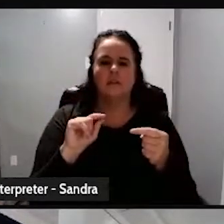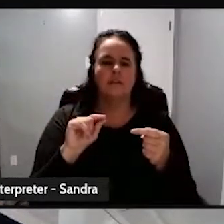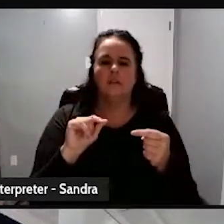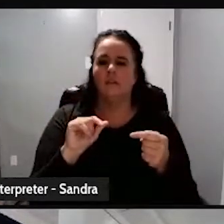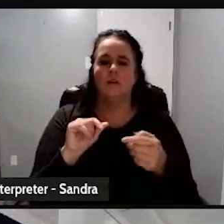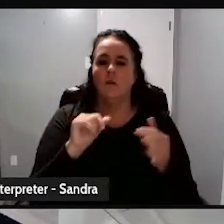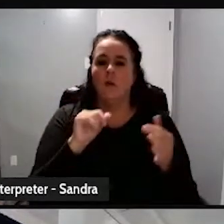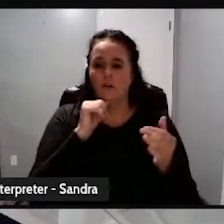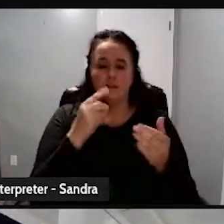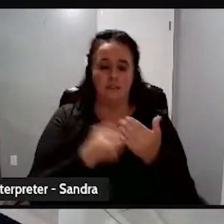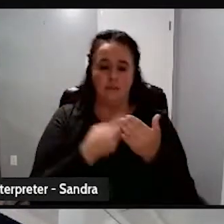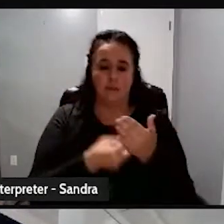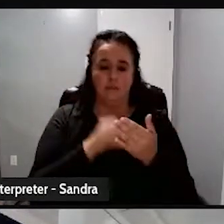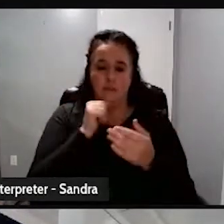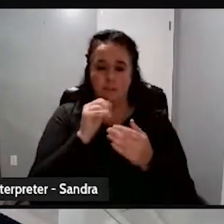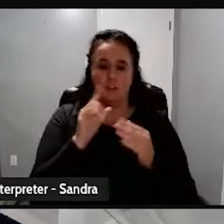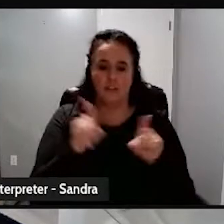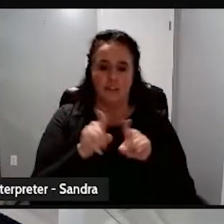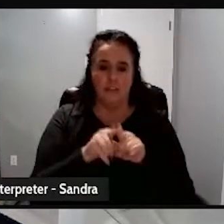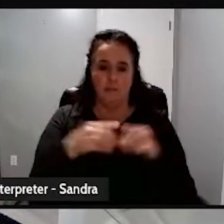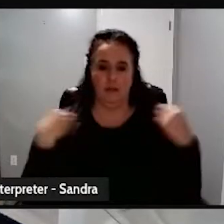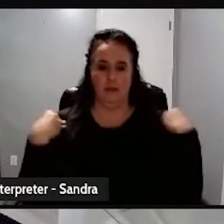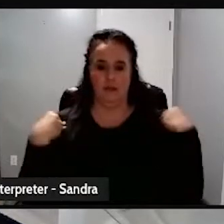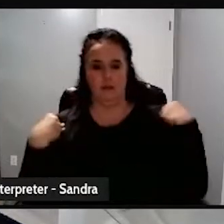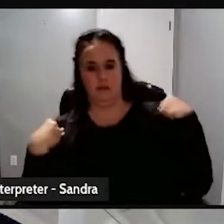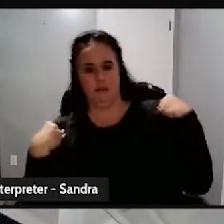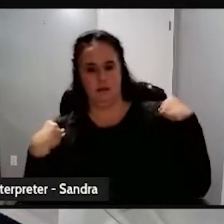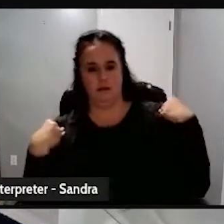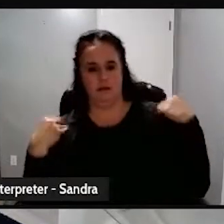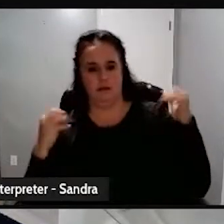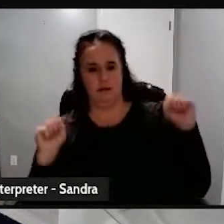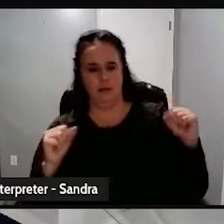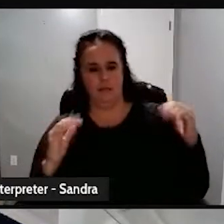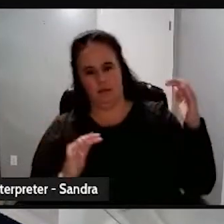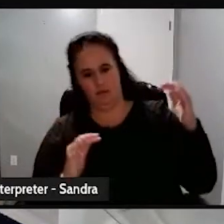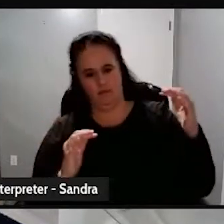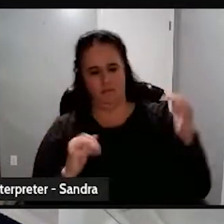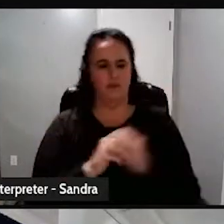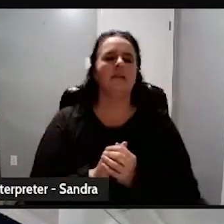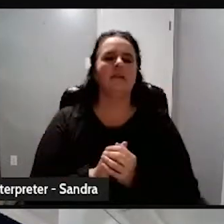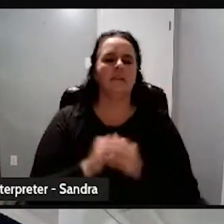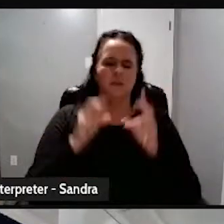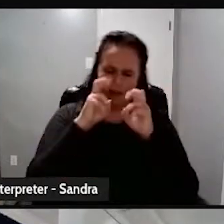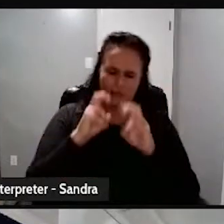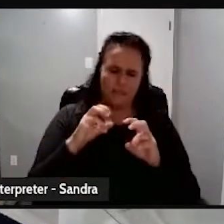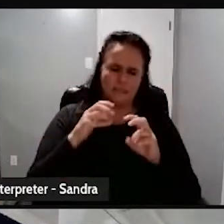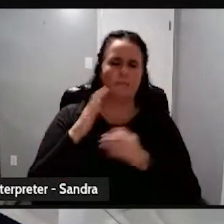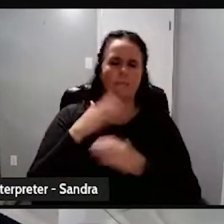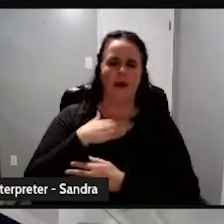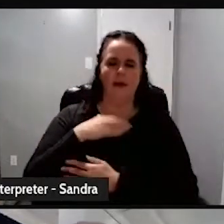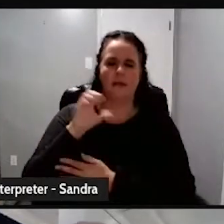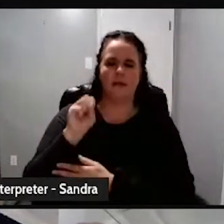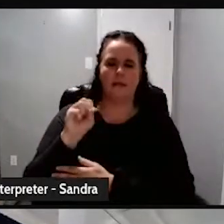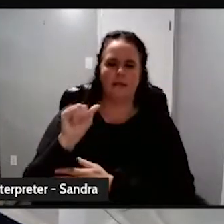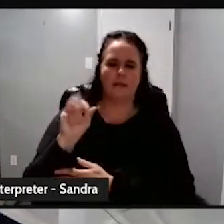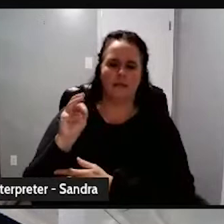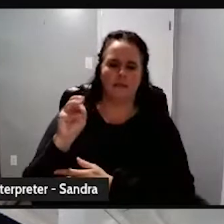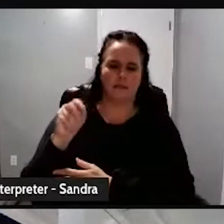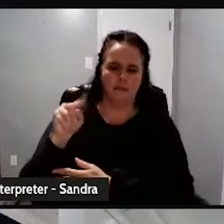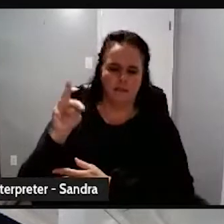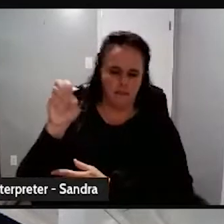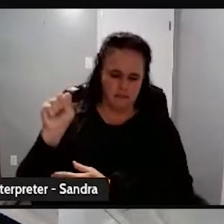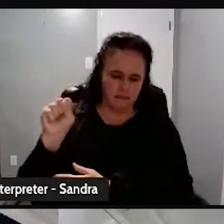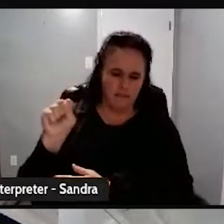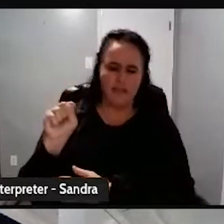intersections. Researching the disease, analyzing my symptoms, and examining MRI tests